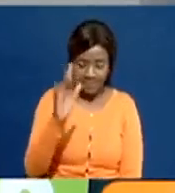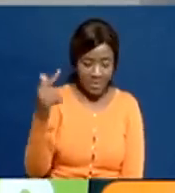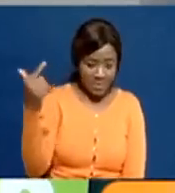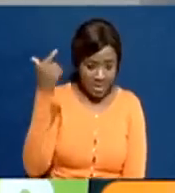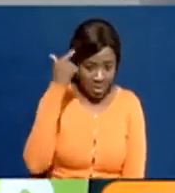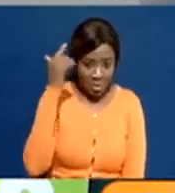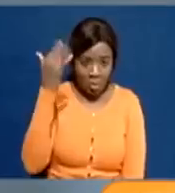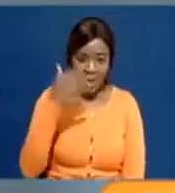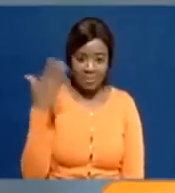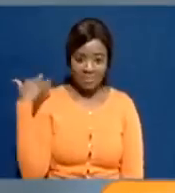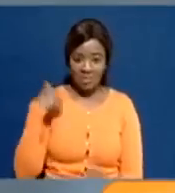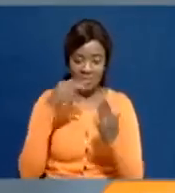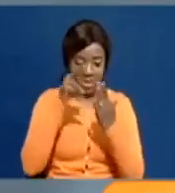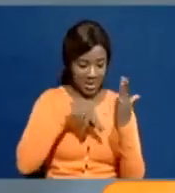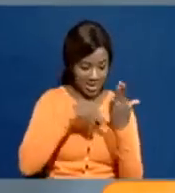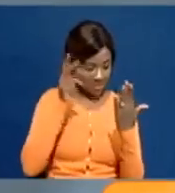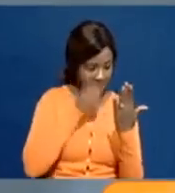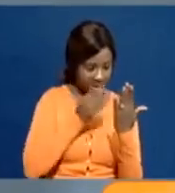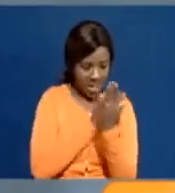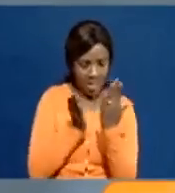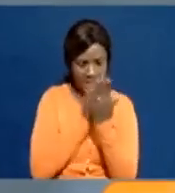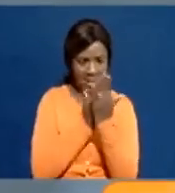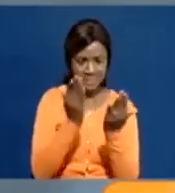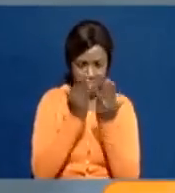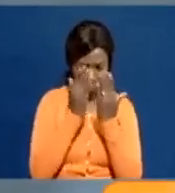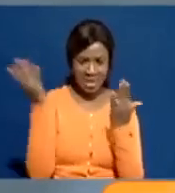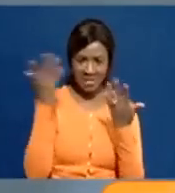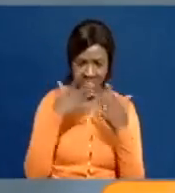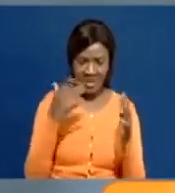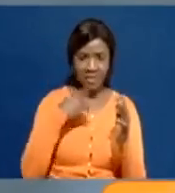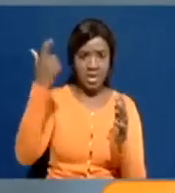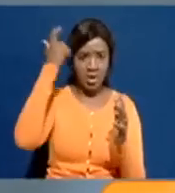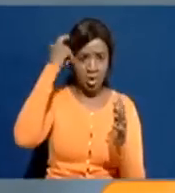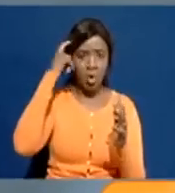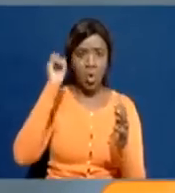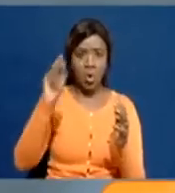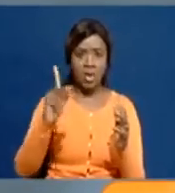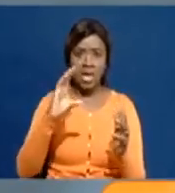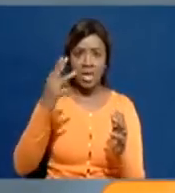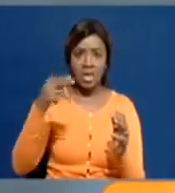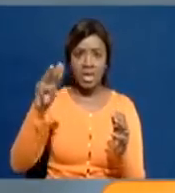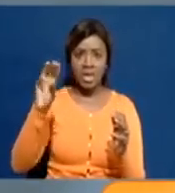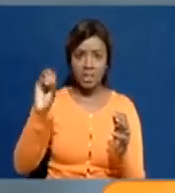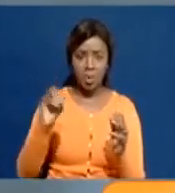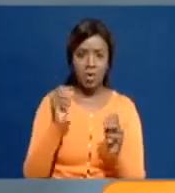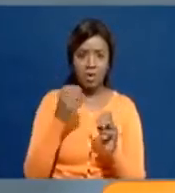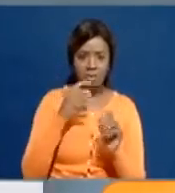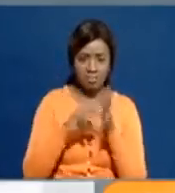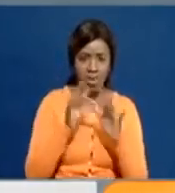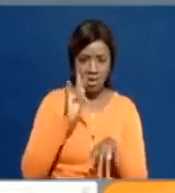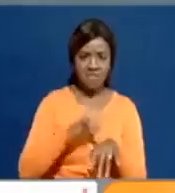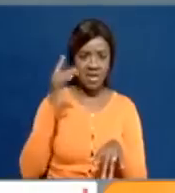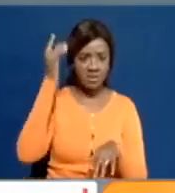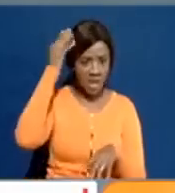to me because I had read about it and I had prepared, I think. Yeah. I knew I was going to lose hair when I started chemo, at the onset of chemo. Chemo came after